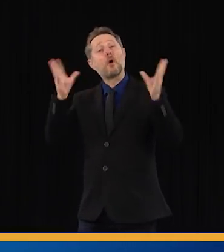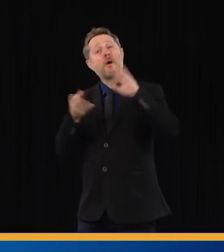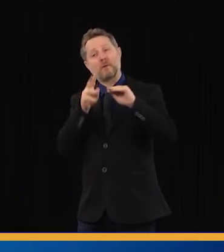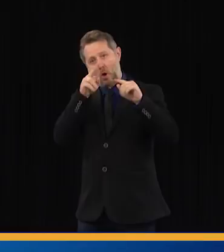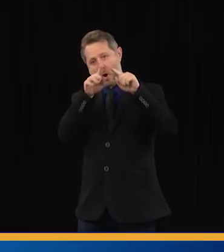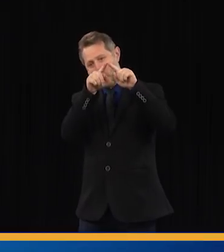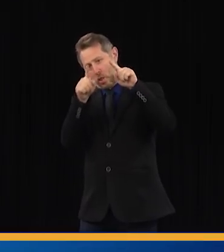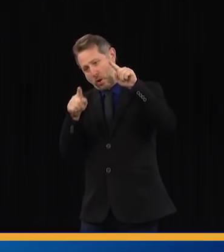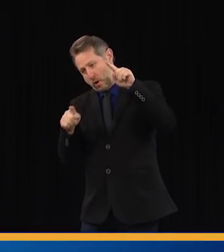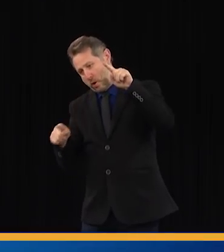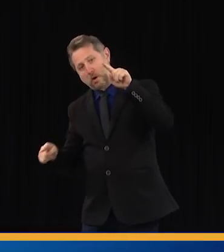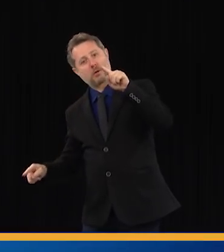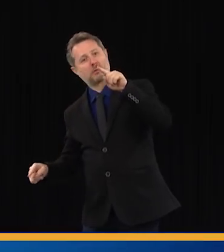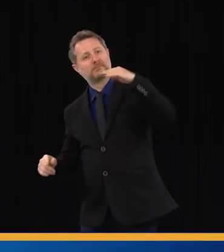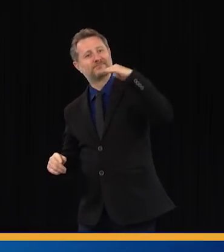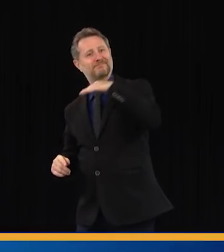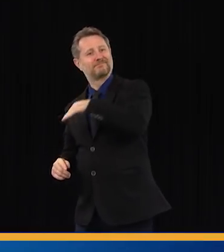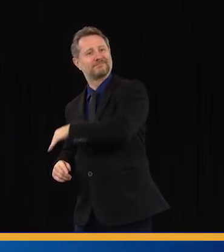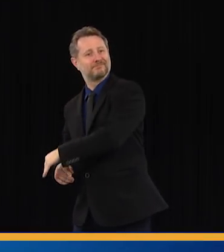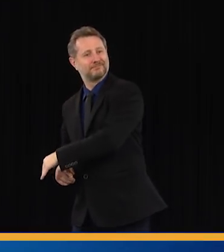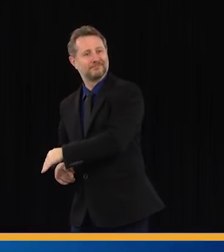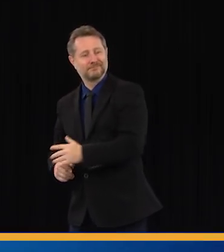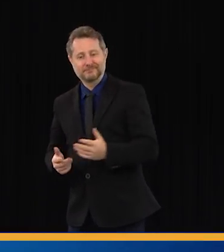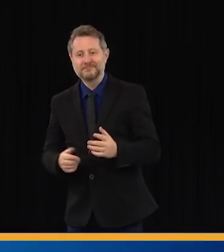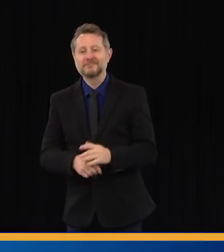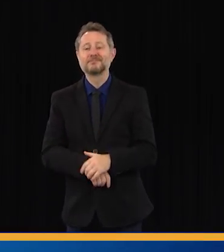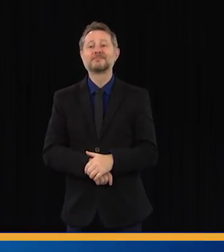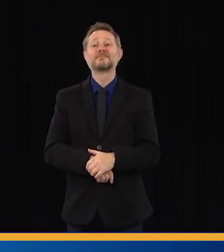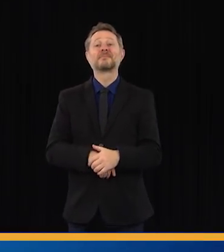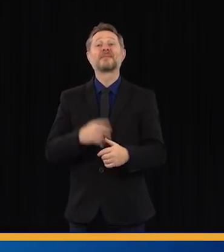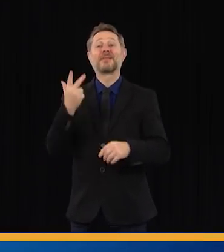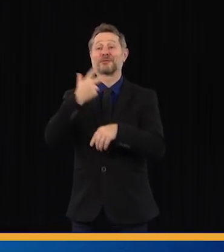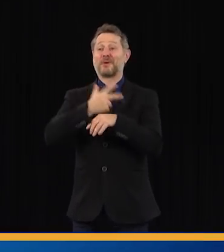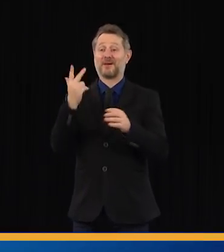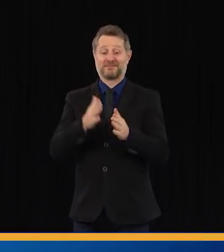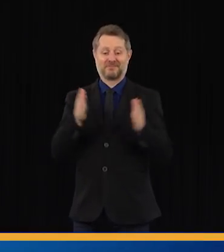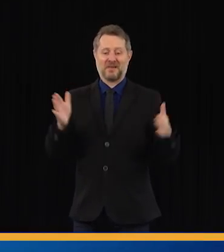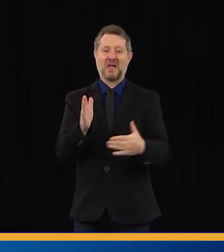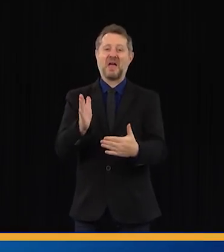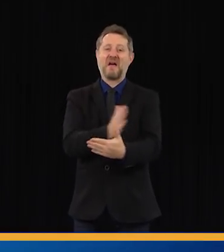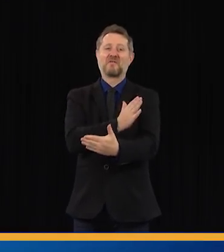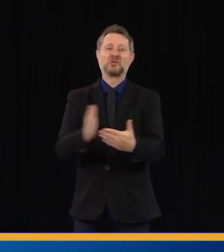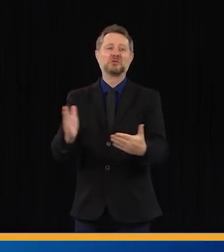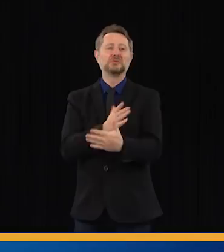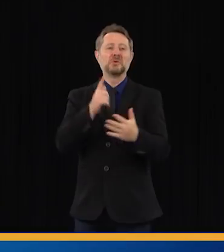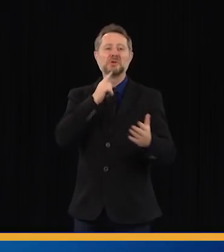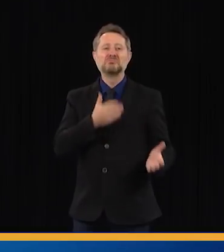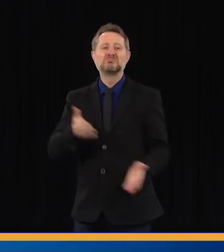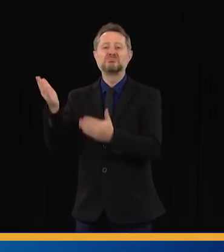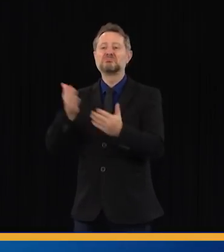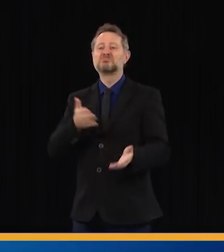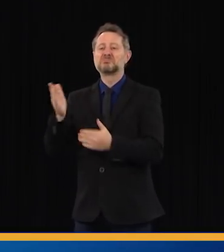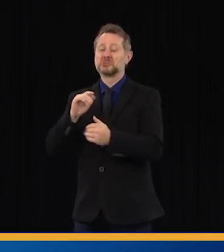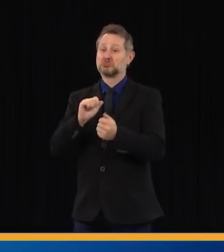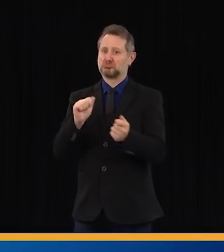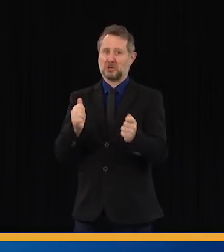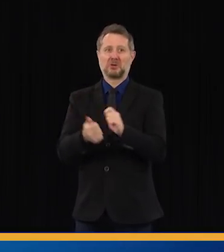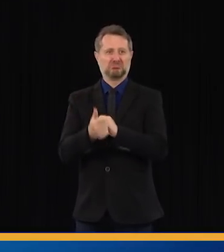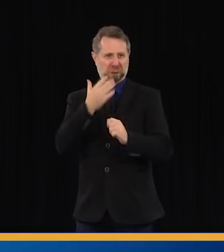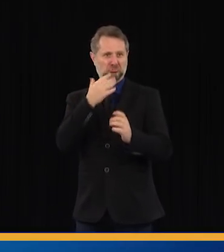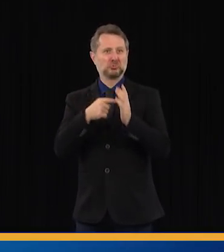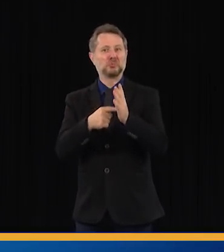in the day-to-day. As we say, the 3-day rolling average, which is more accurate than any one day, is down